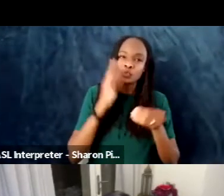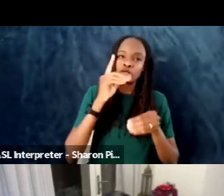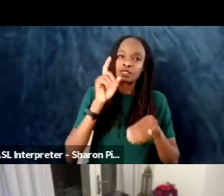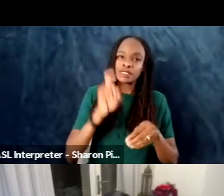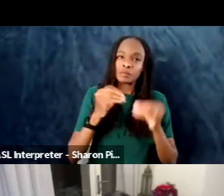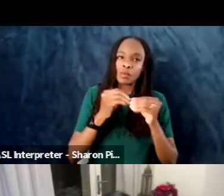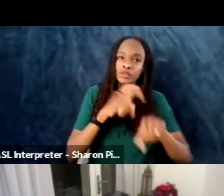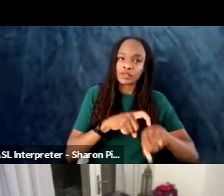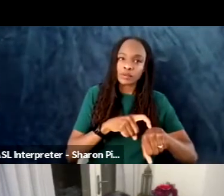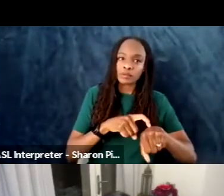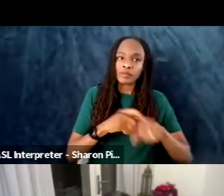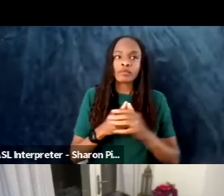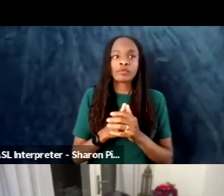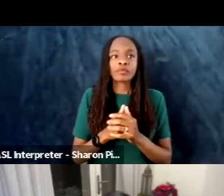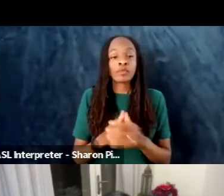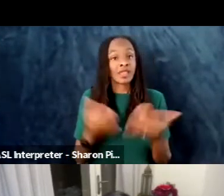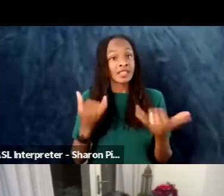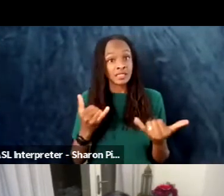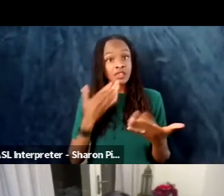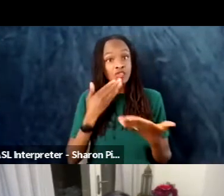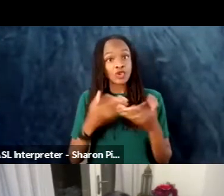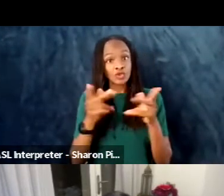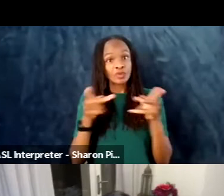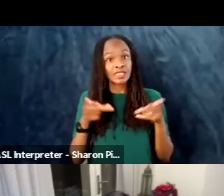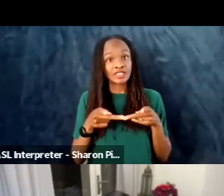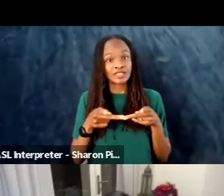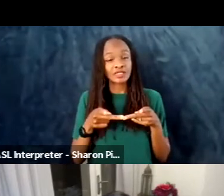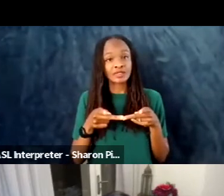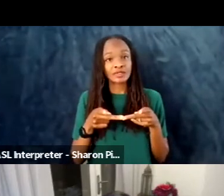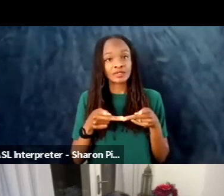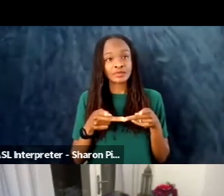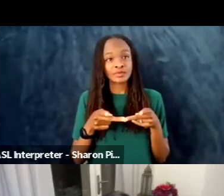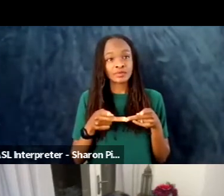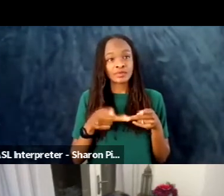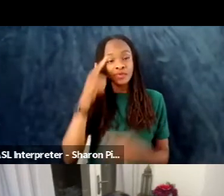And today we are in a good position because one of the